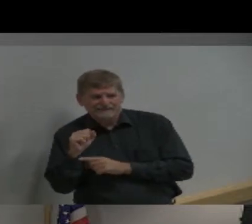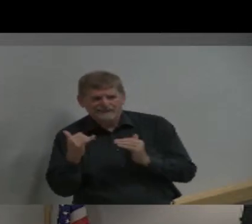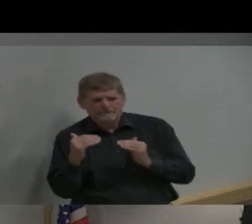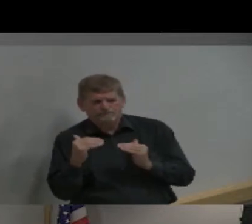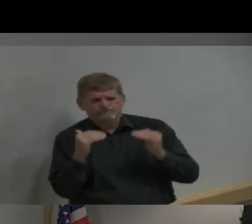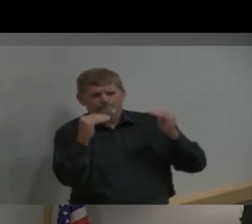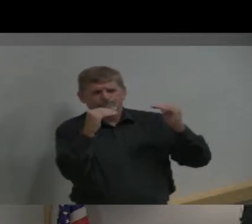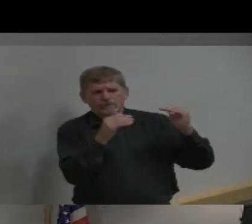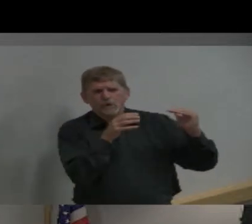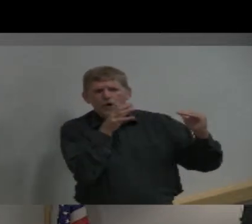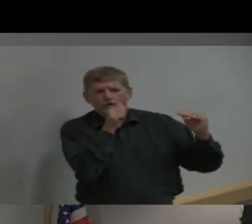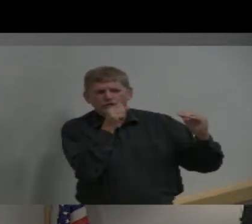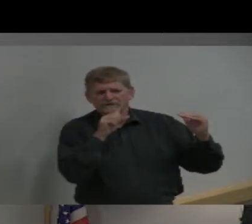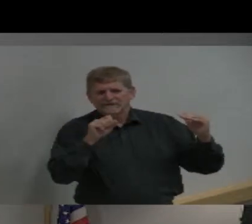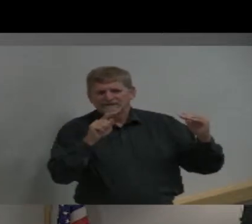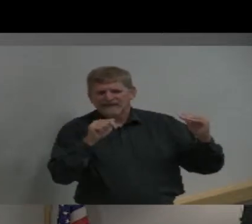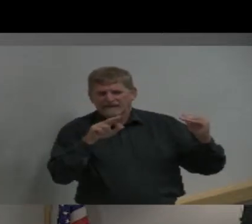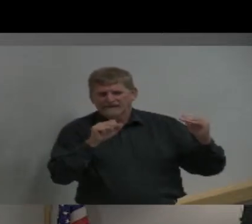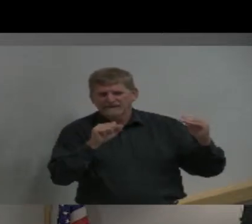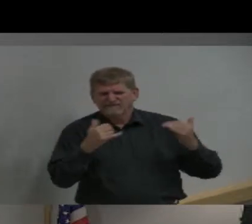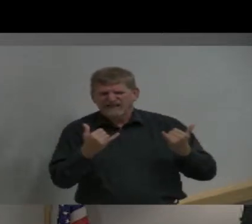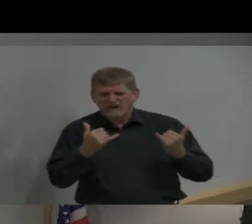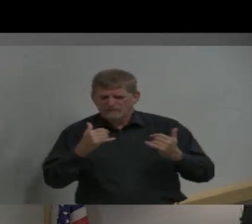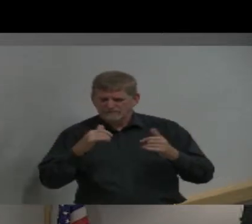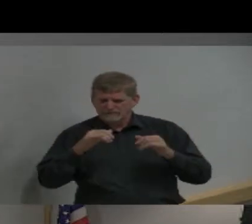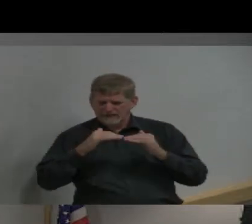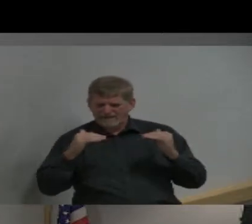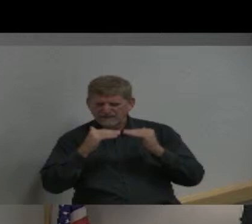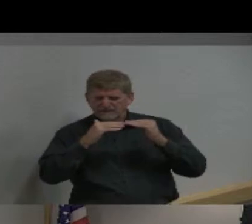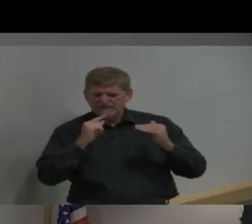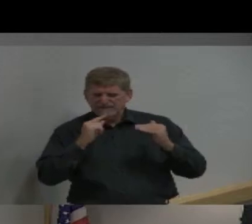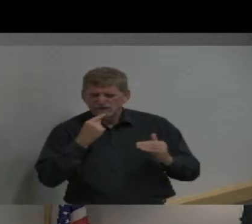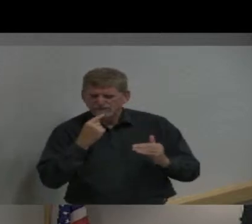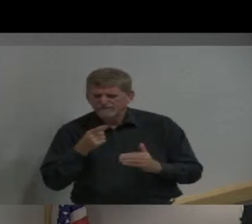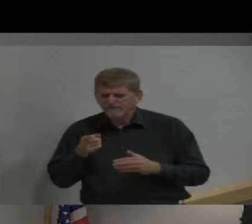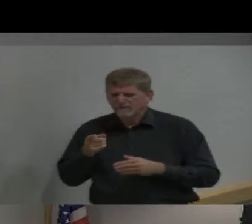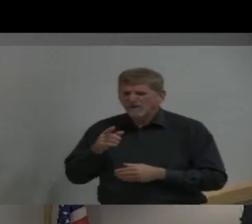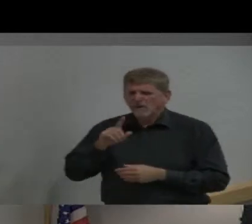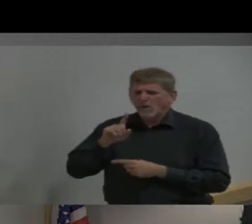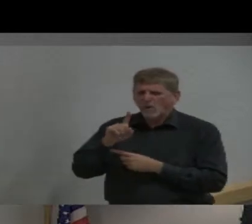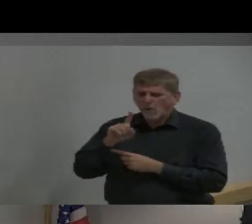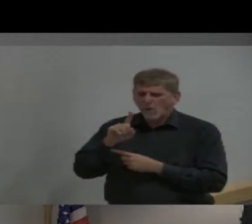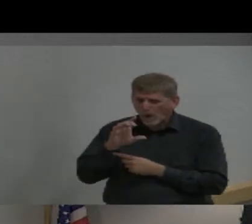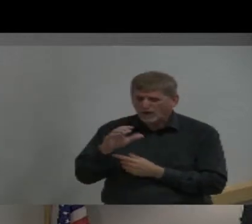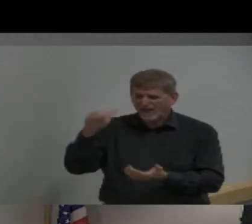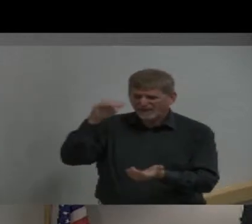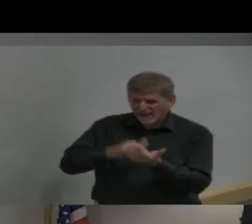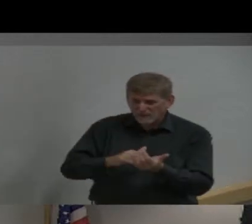new cases per 100,000 people and also our increasing percent positivity.